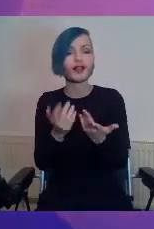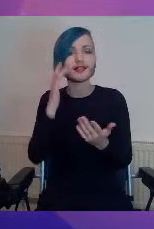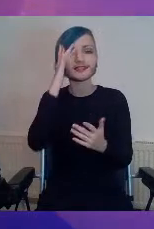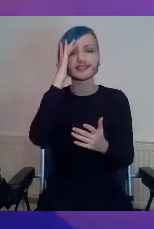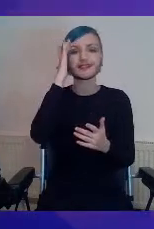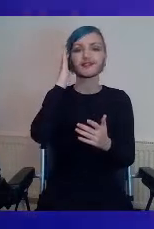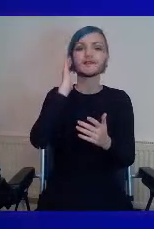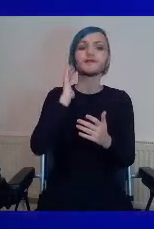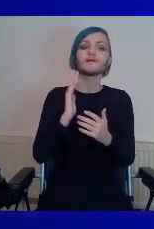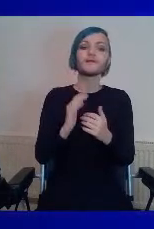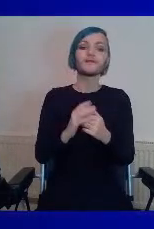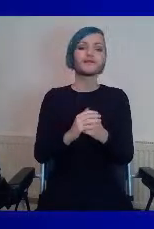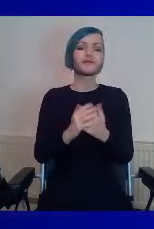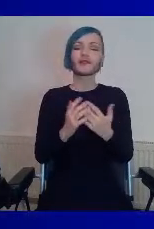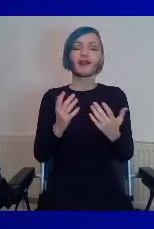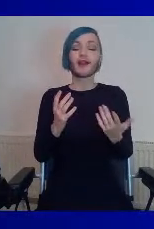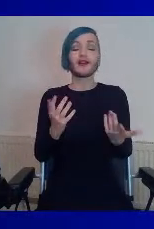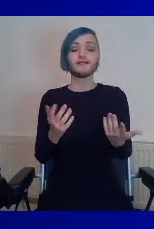today,